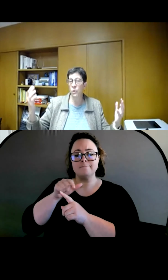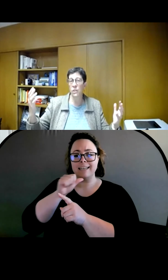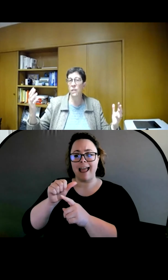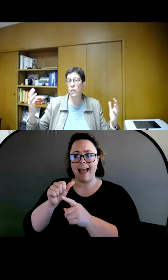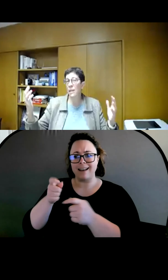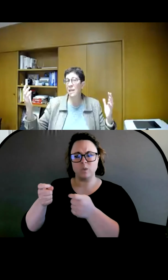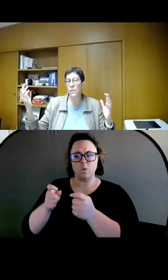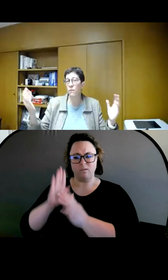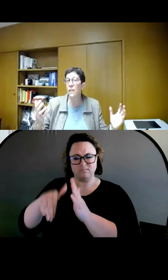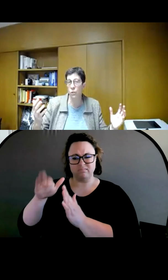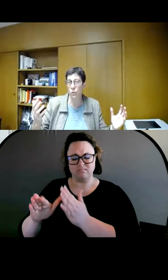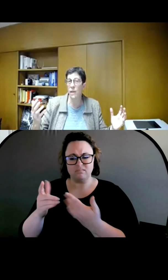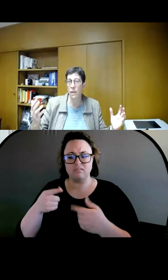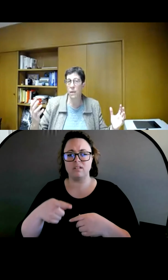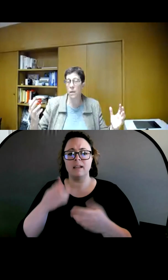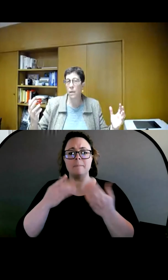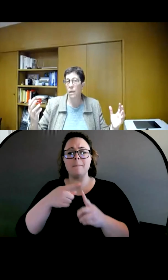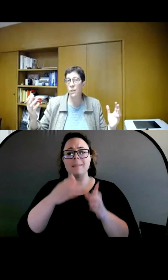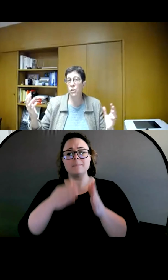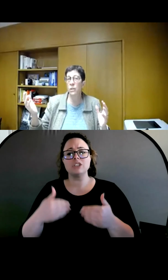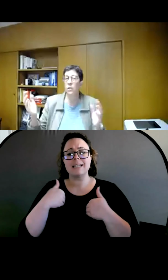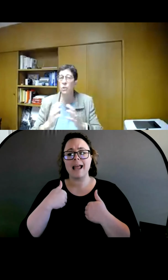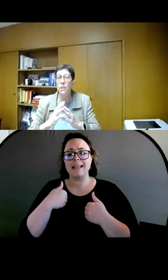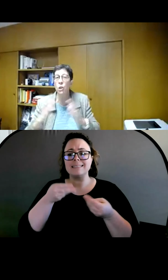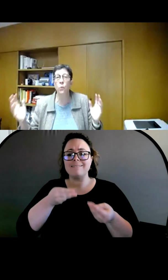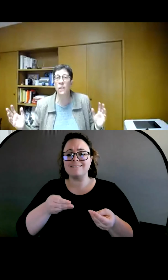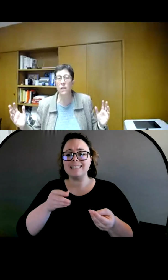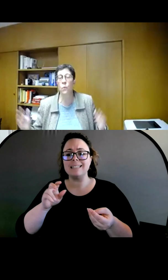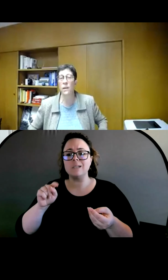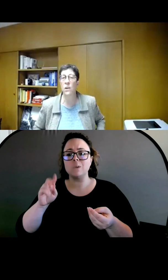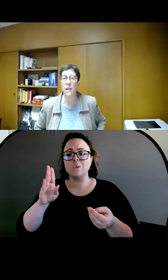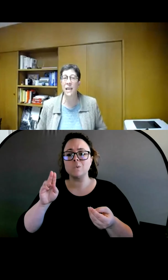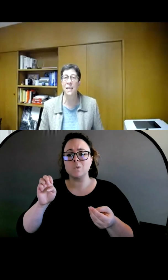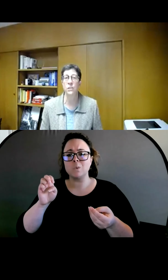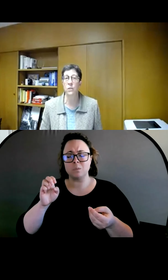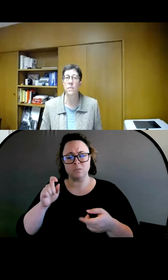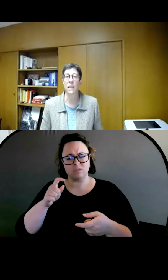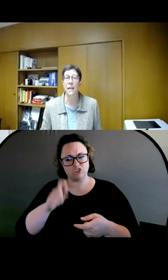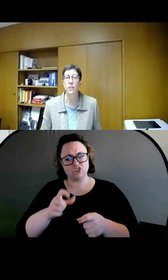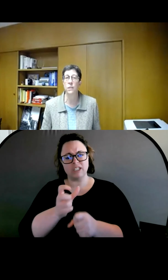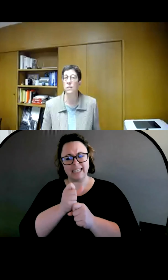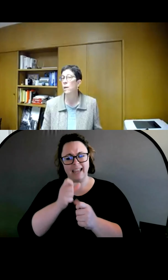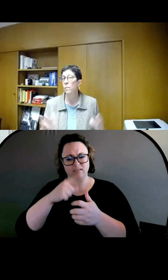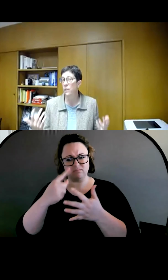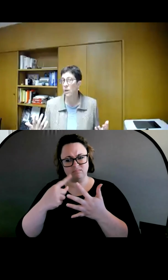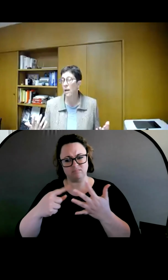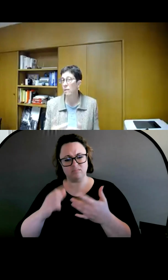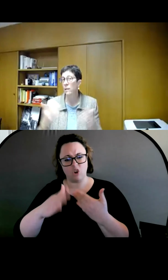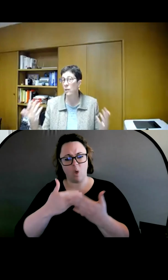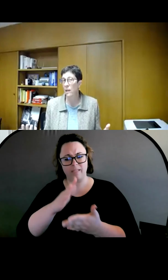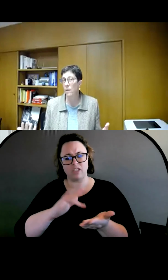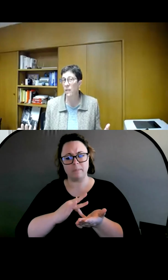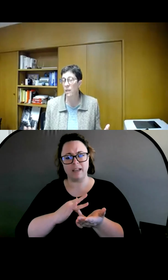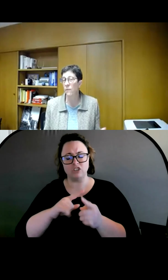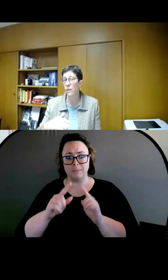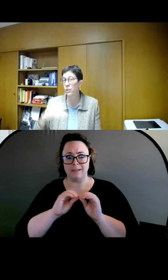this person has a feeding tube in, and there should be no reason why they're not getting certain medications, but they're